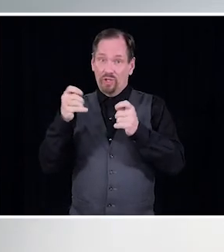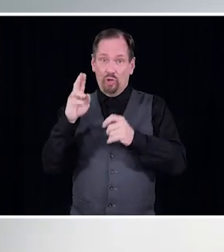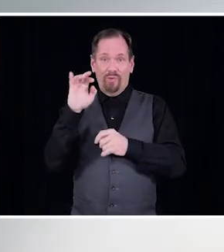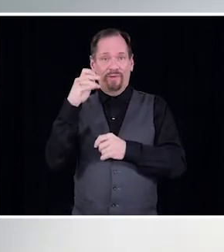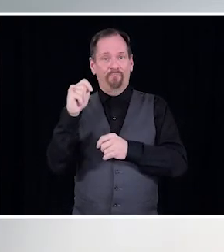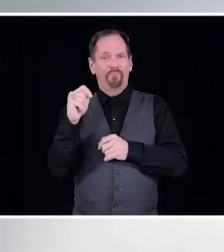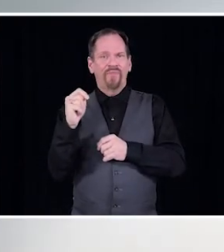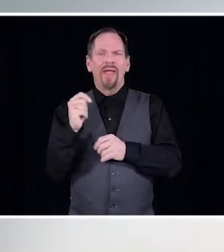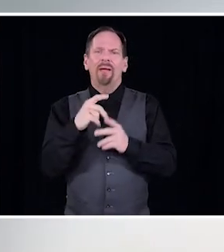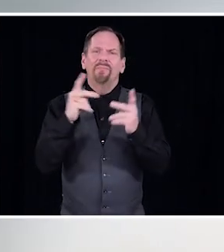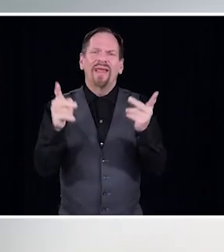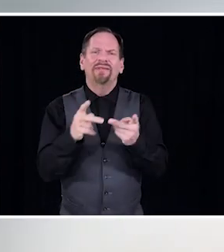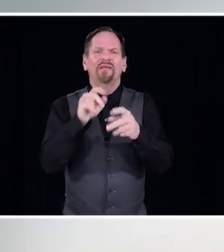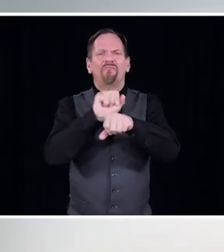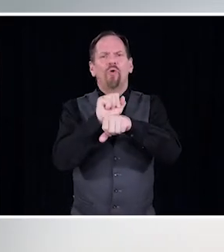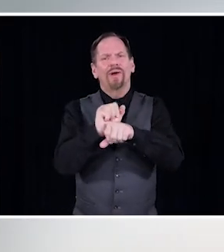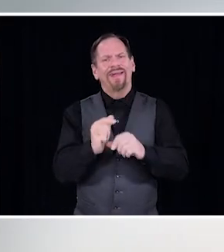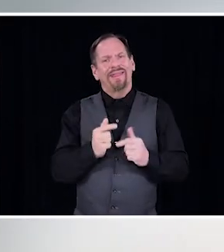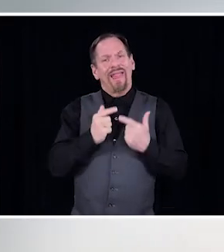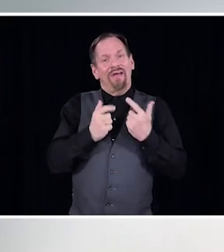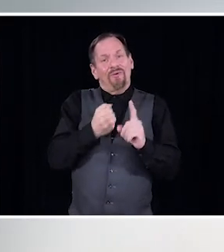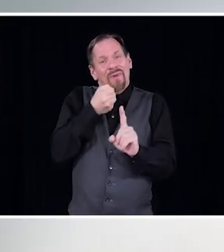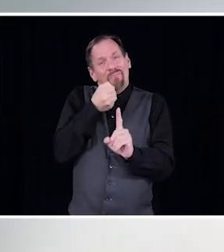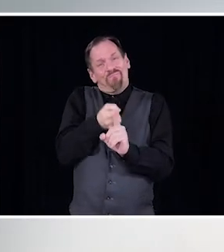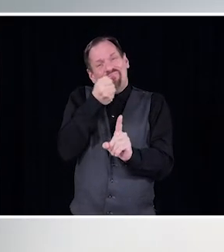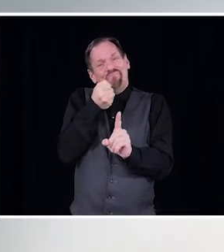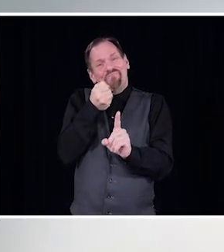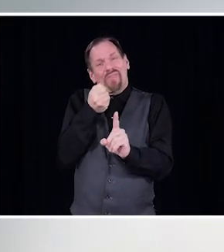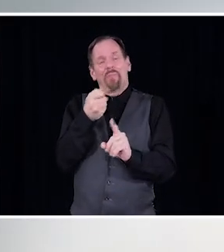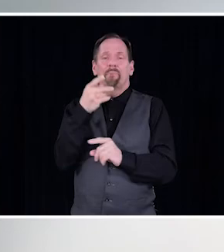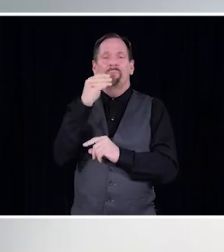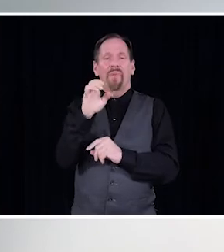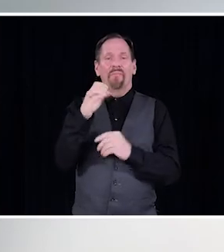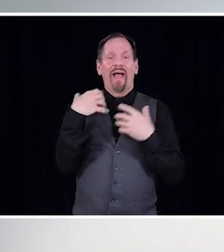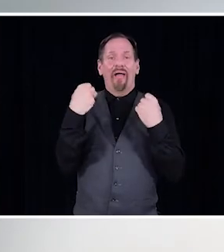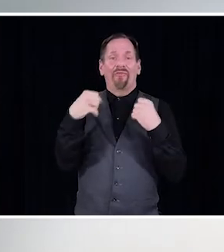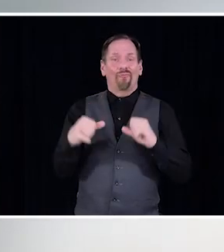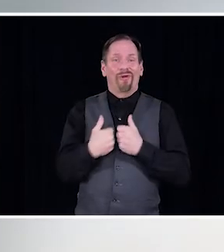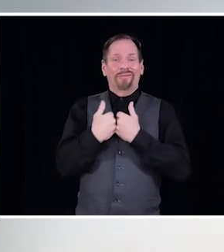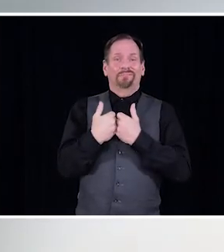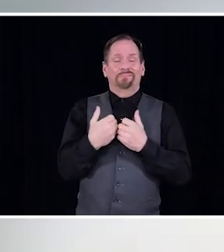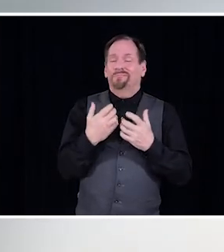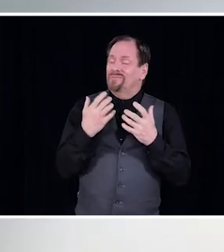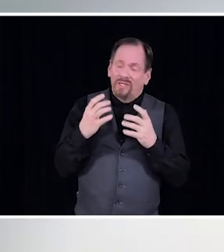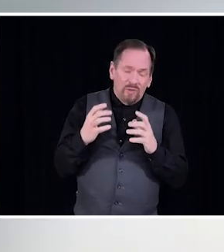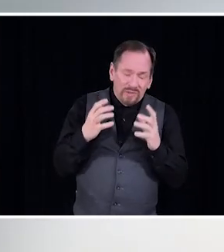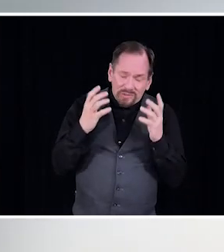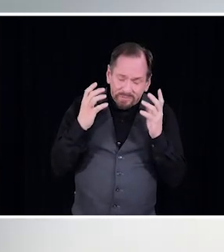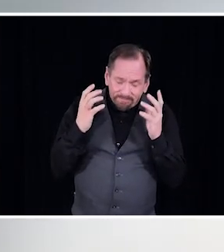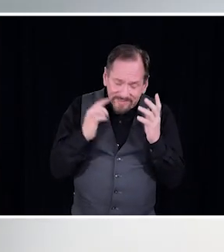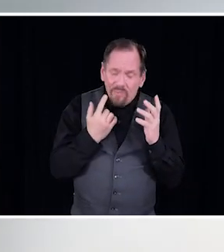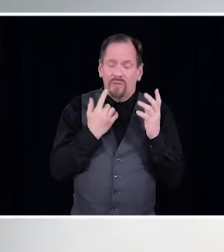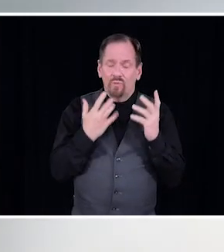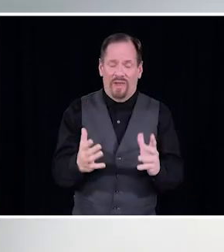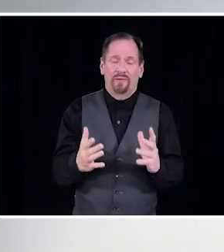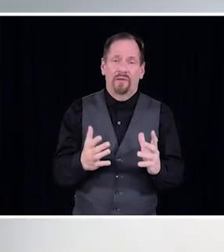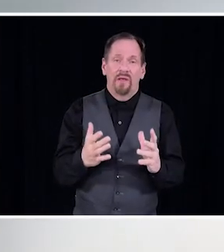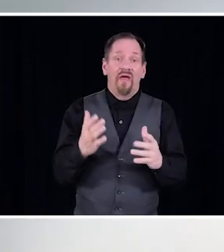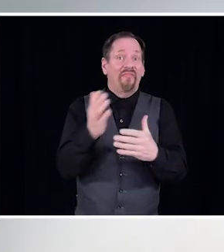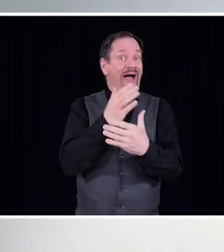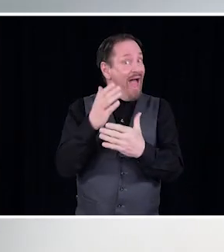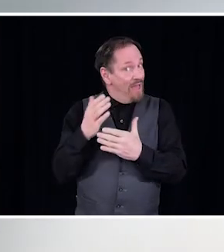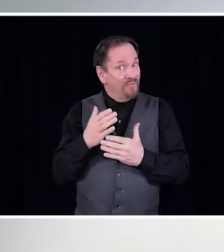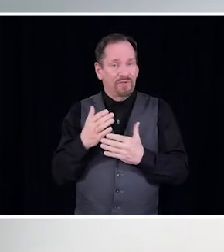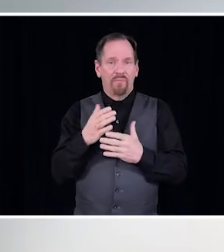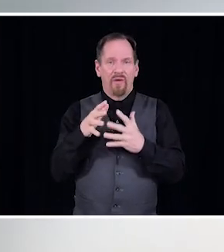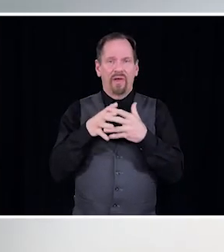your lives have been impacted by this public health crisis in an extreme way. For the average American, the coronavirus pandemic